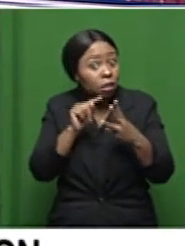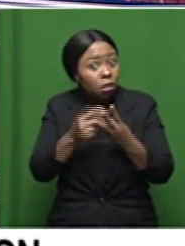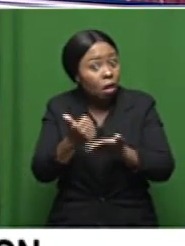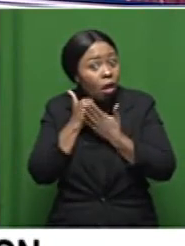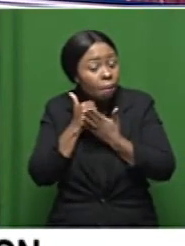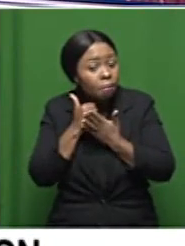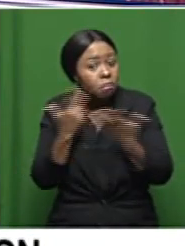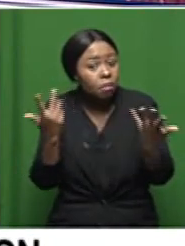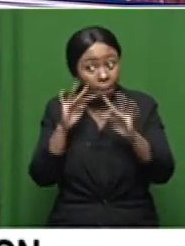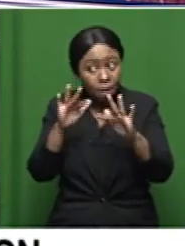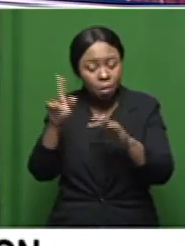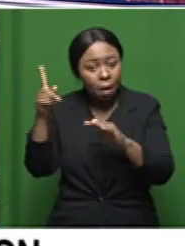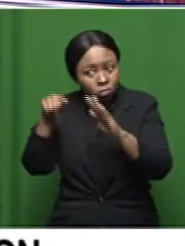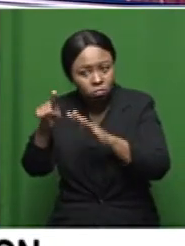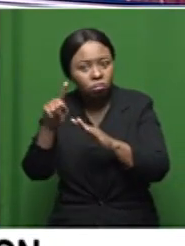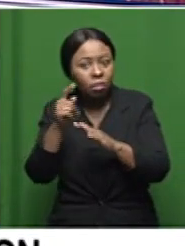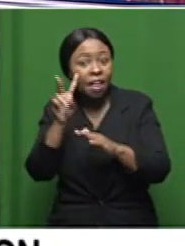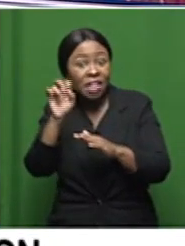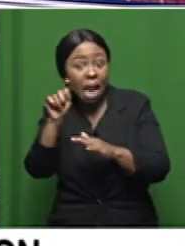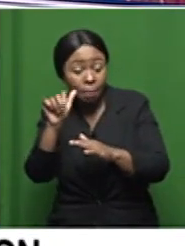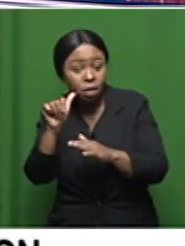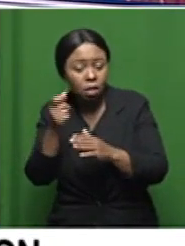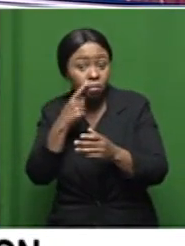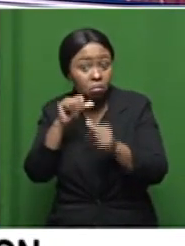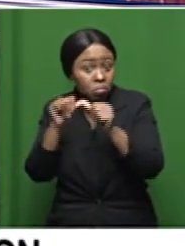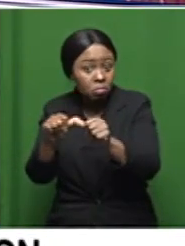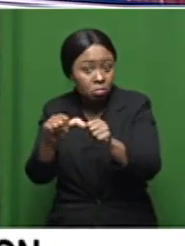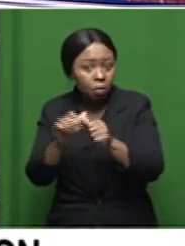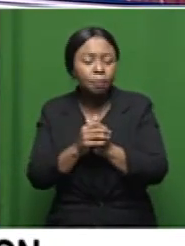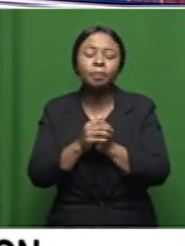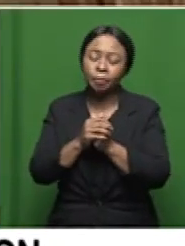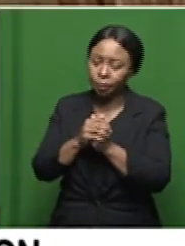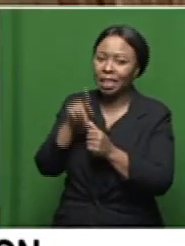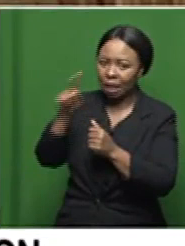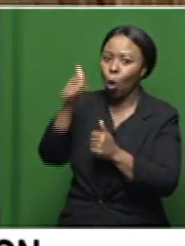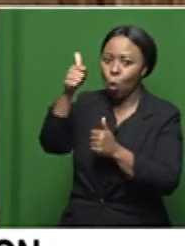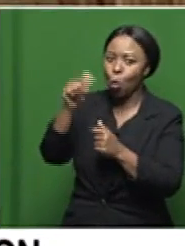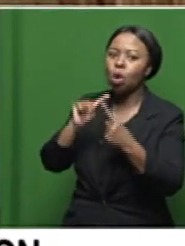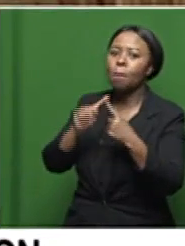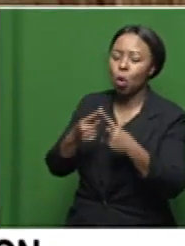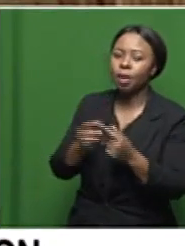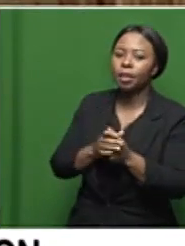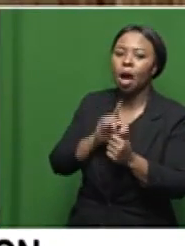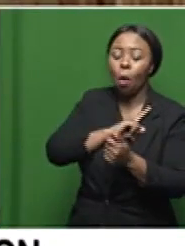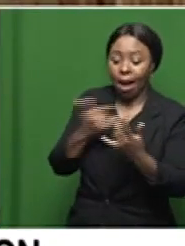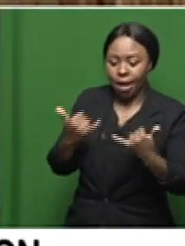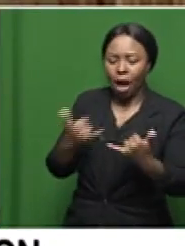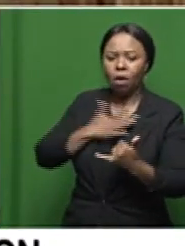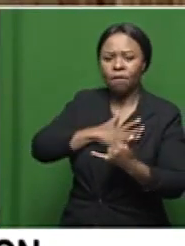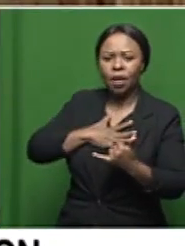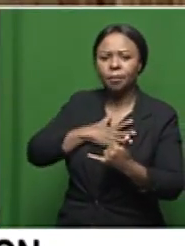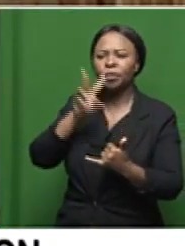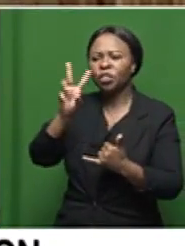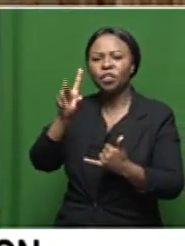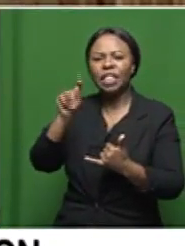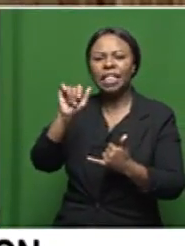Should people go out and get these vitamins? Yeah, so that's such a good point. Basically, what we felt with regard to the vitamins